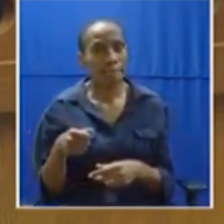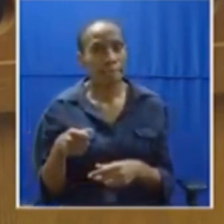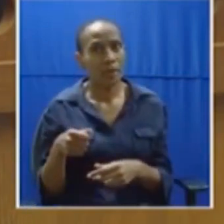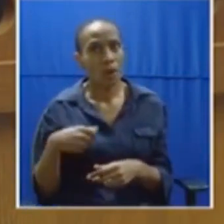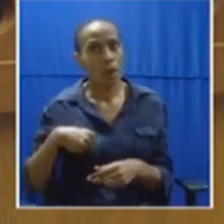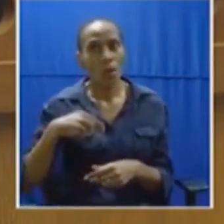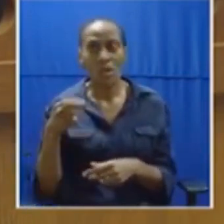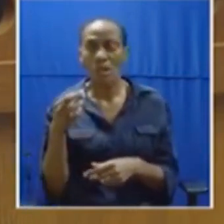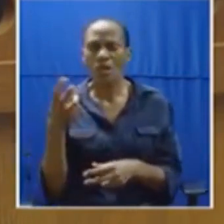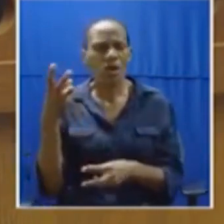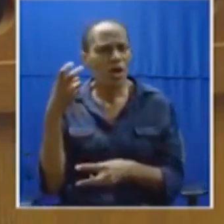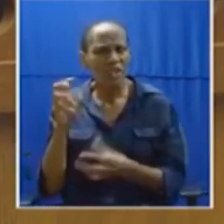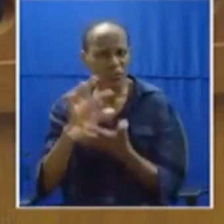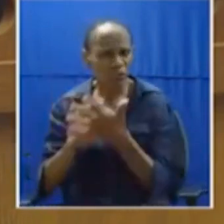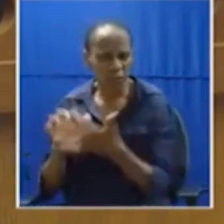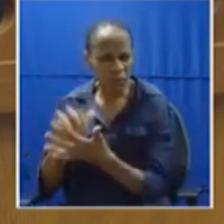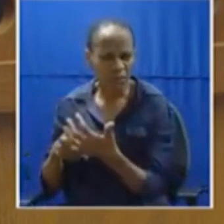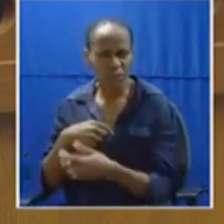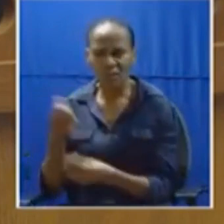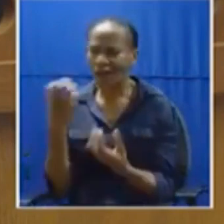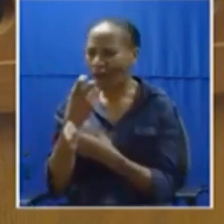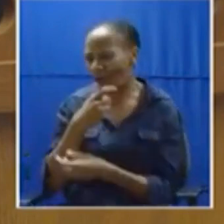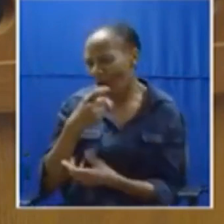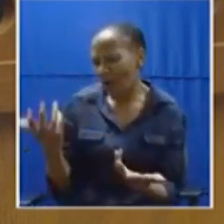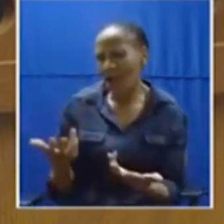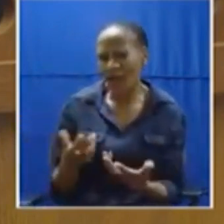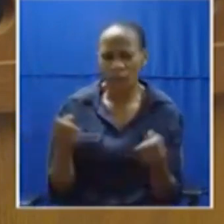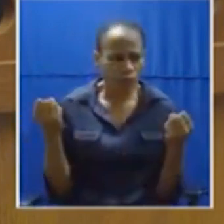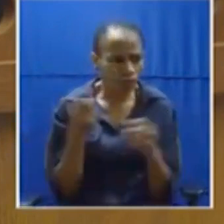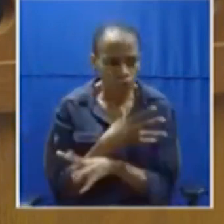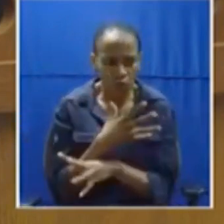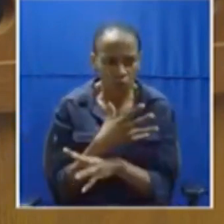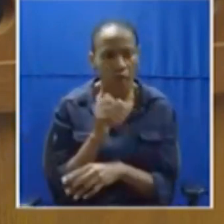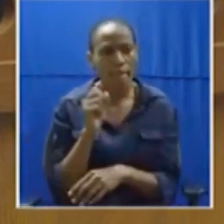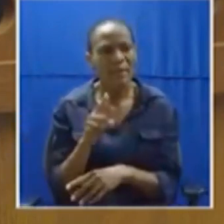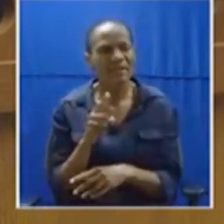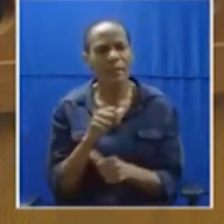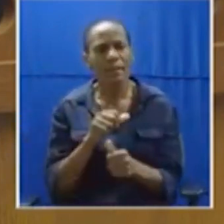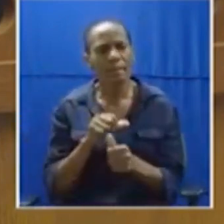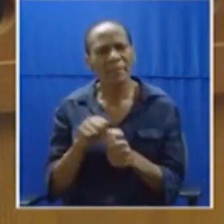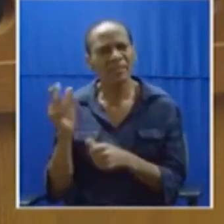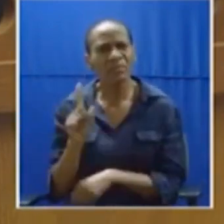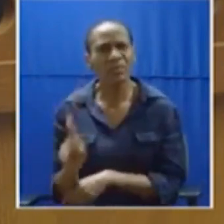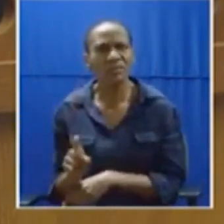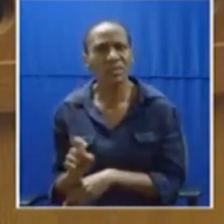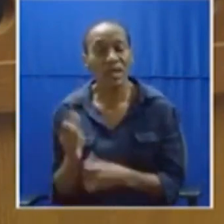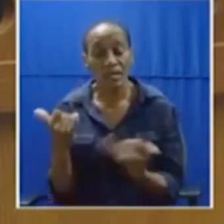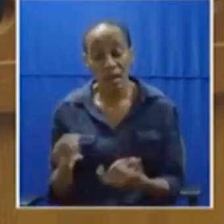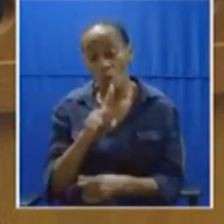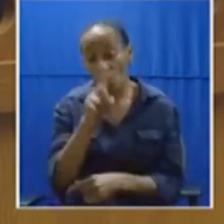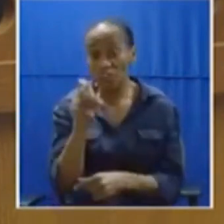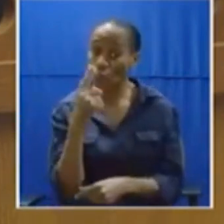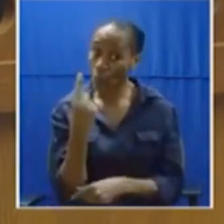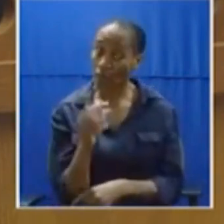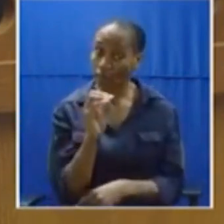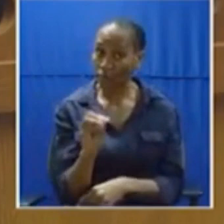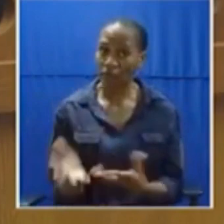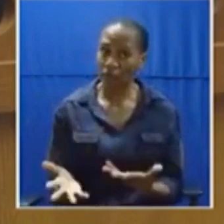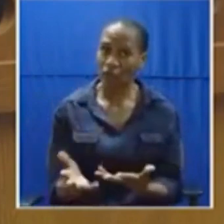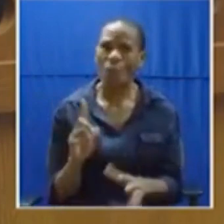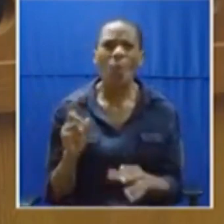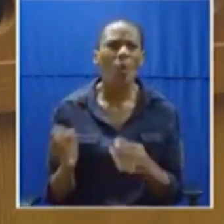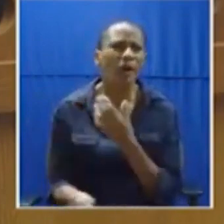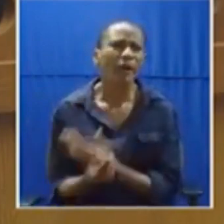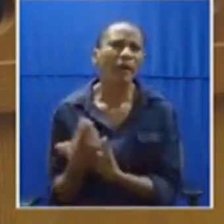scoff, and we're shocked, but here sits the minister. The question now is, what exactly does it take to